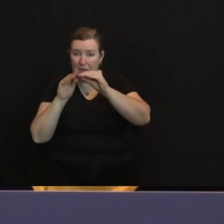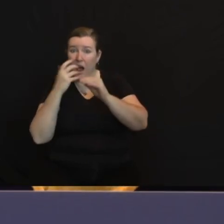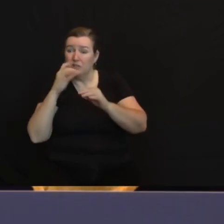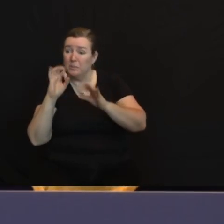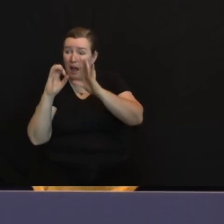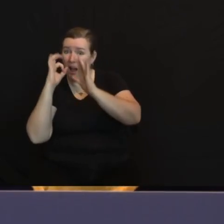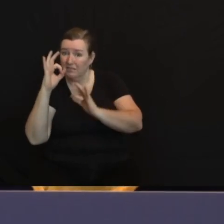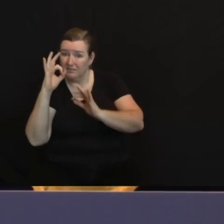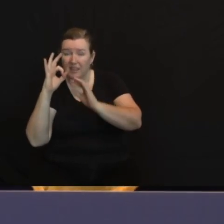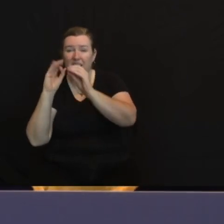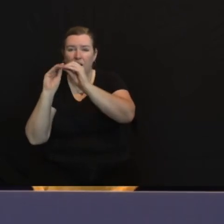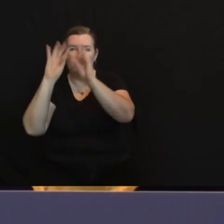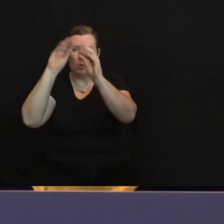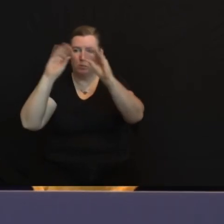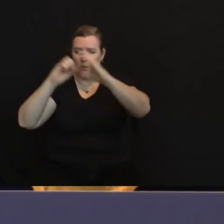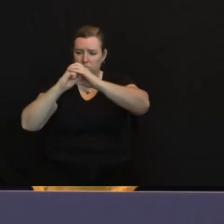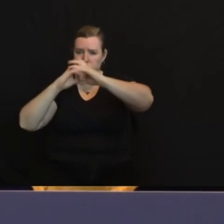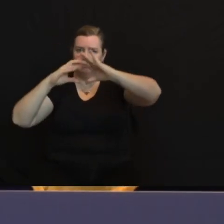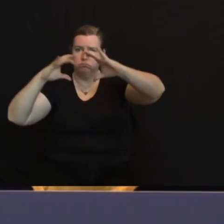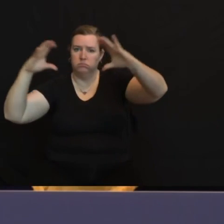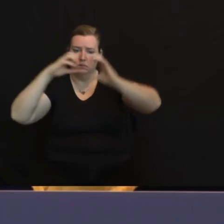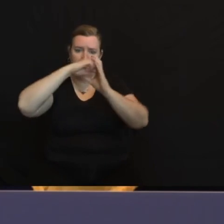into another set of counties.